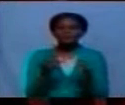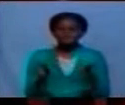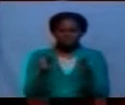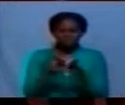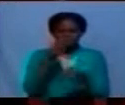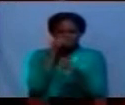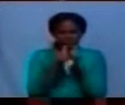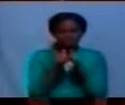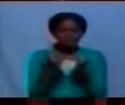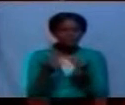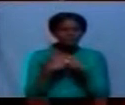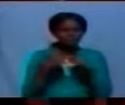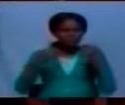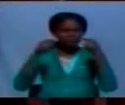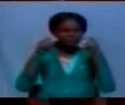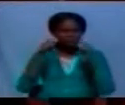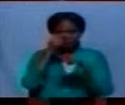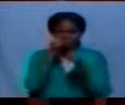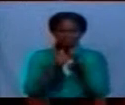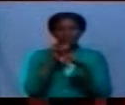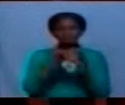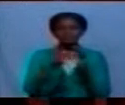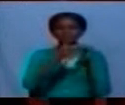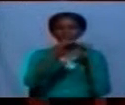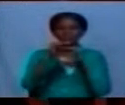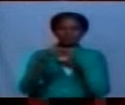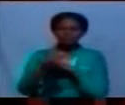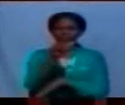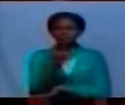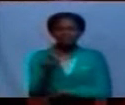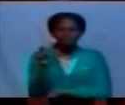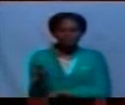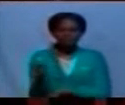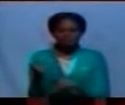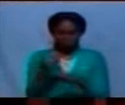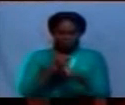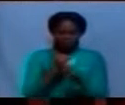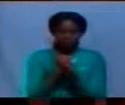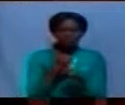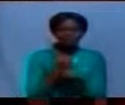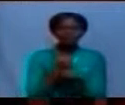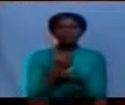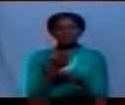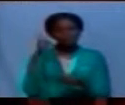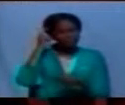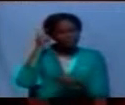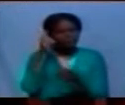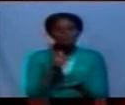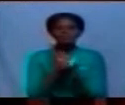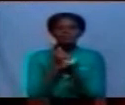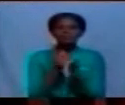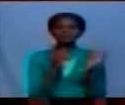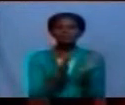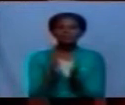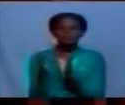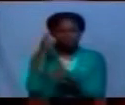build prosperity at individual level, they create wealth, they give you a peace of mind. It helps you to plan for